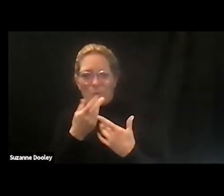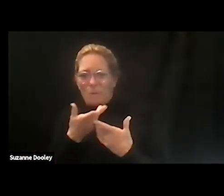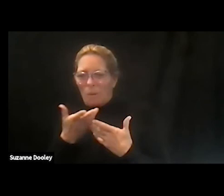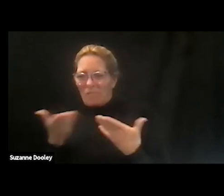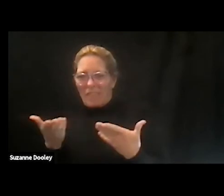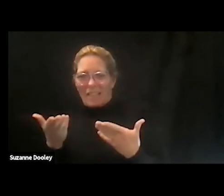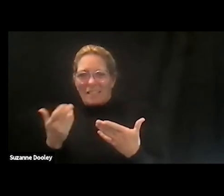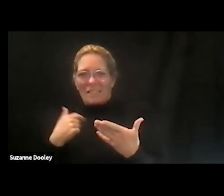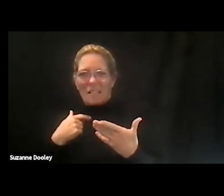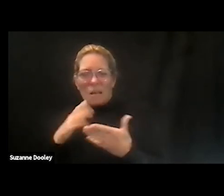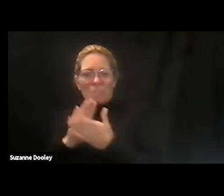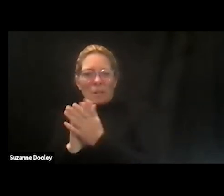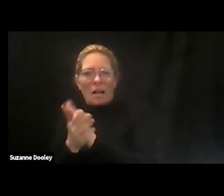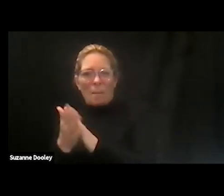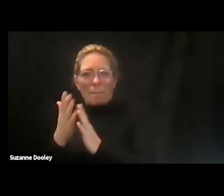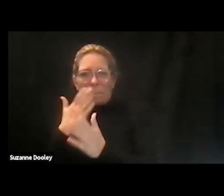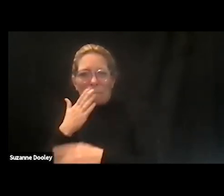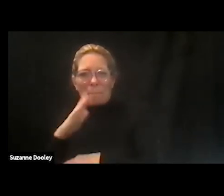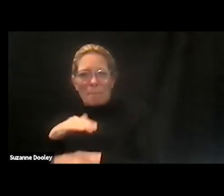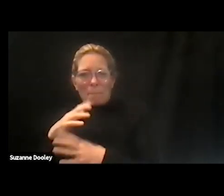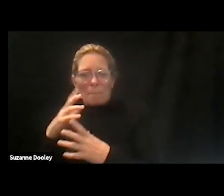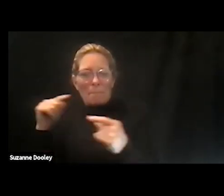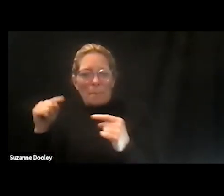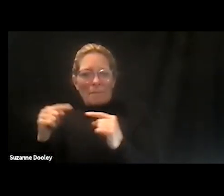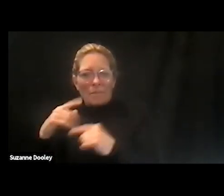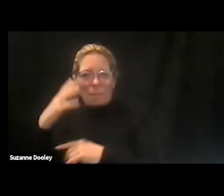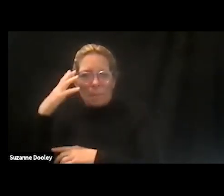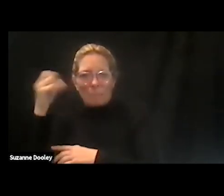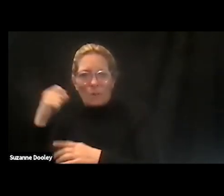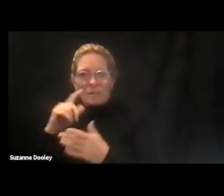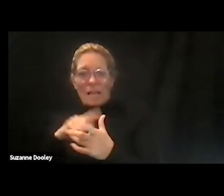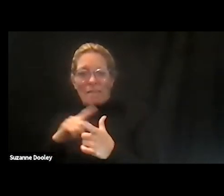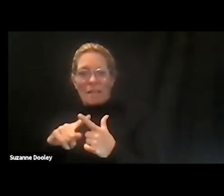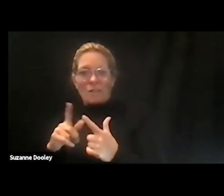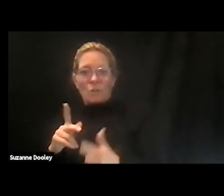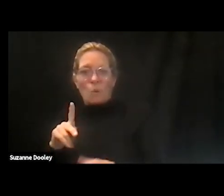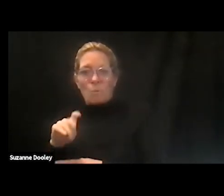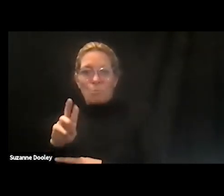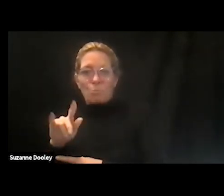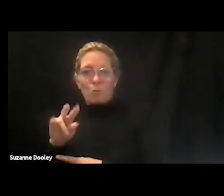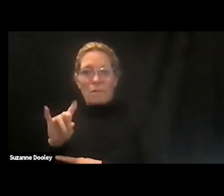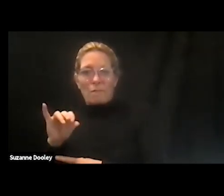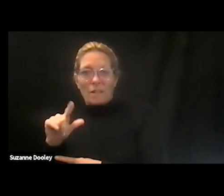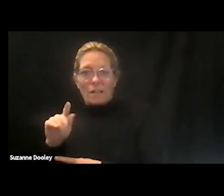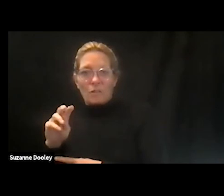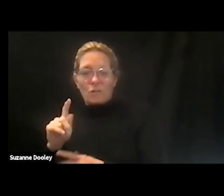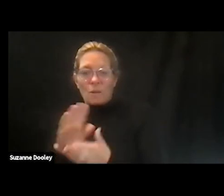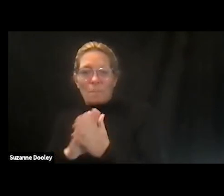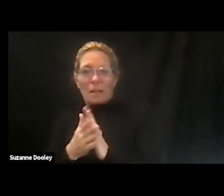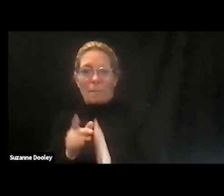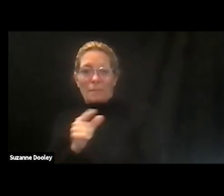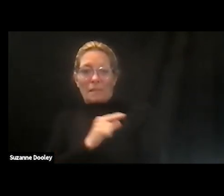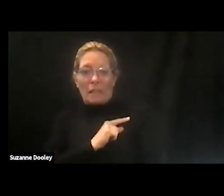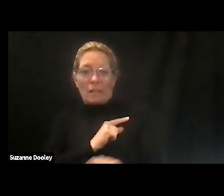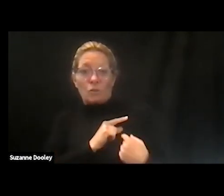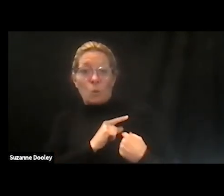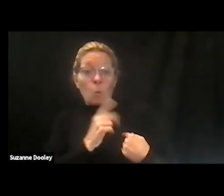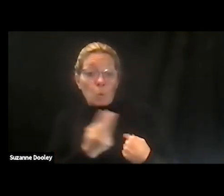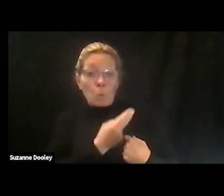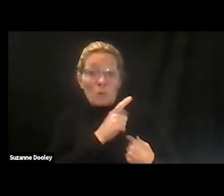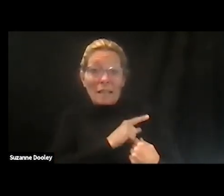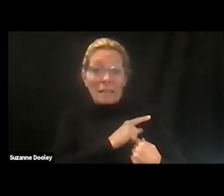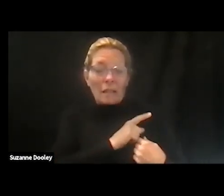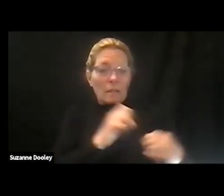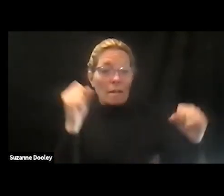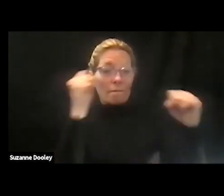become painful memories and your privilege becomes guilt. But then take that and fight. Use it as a strength and an opportunity, and